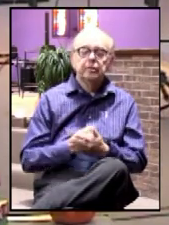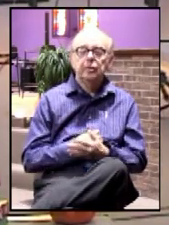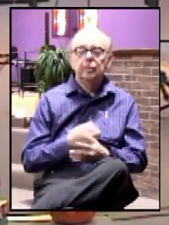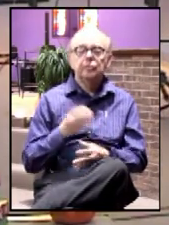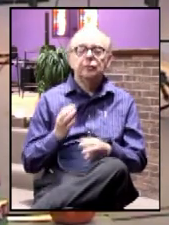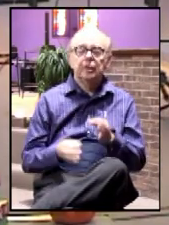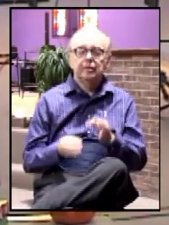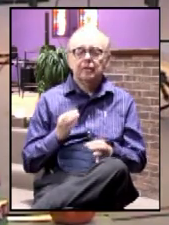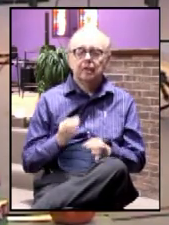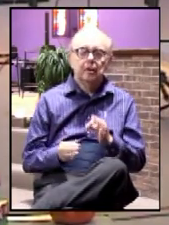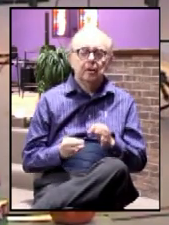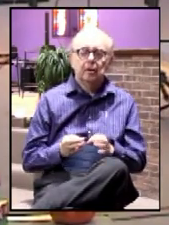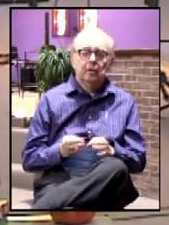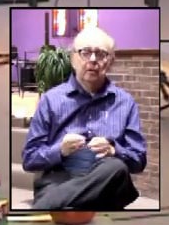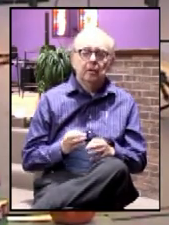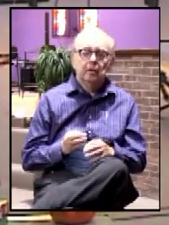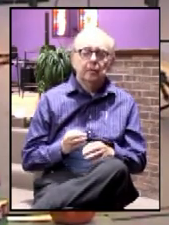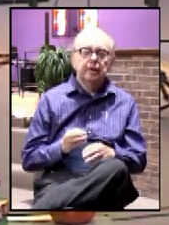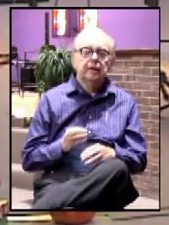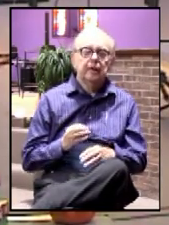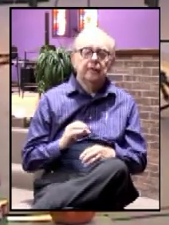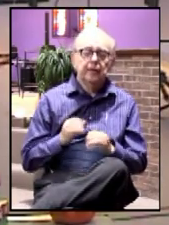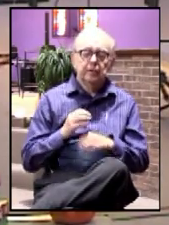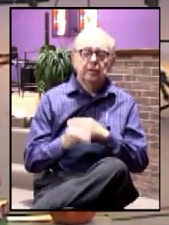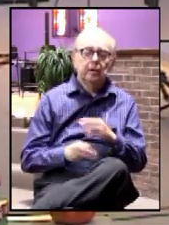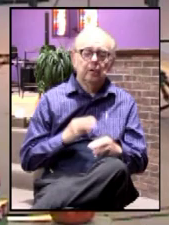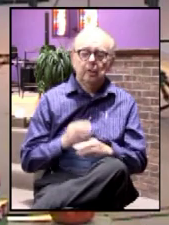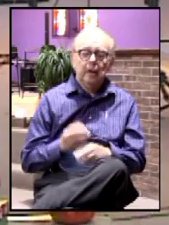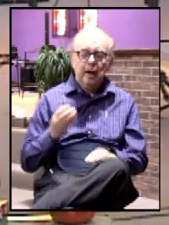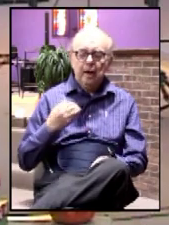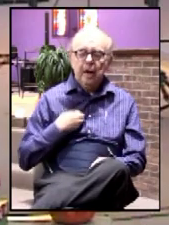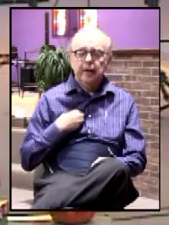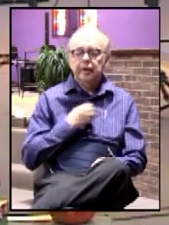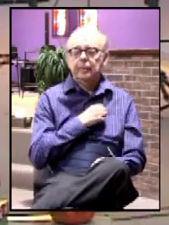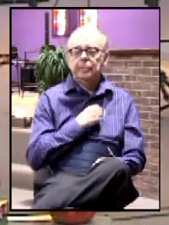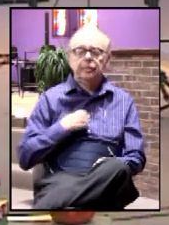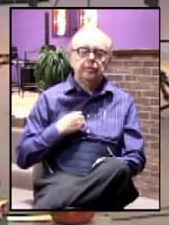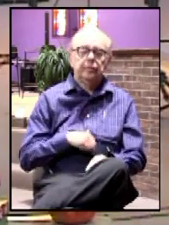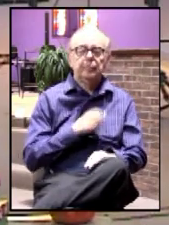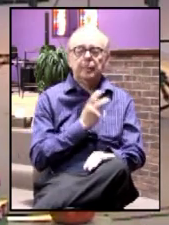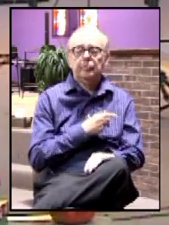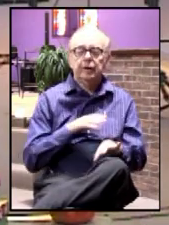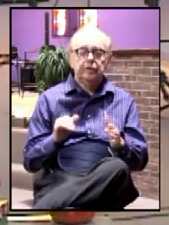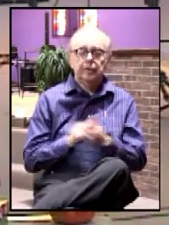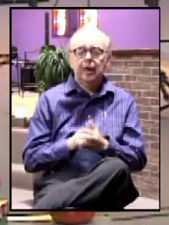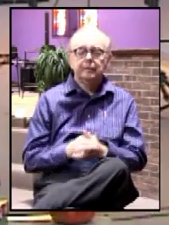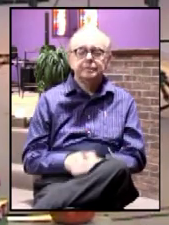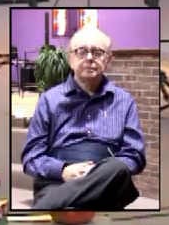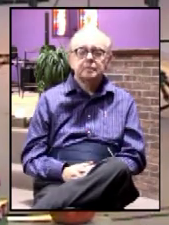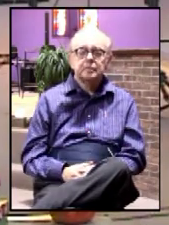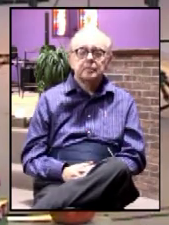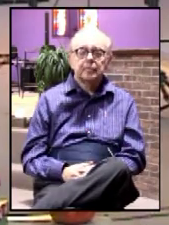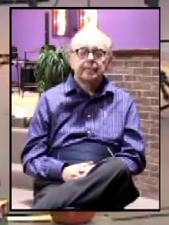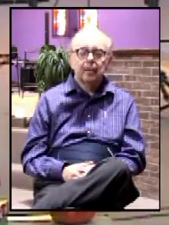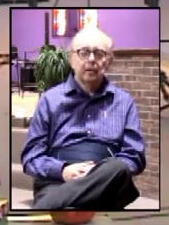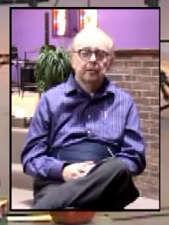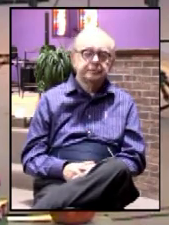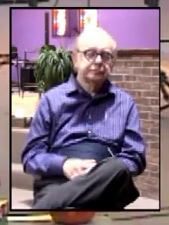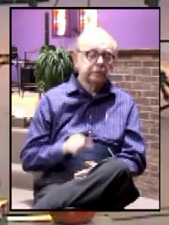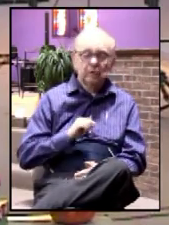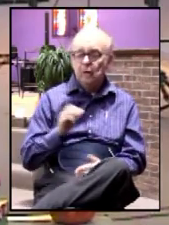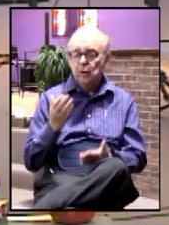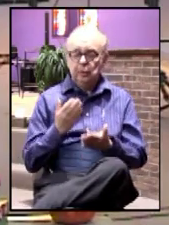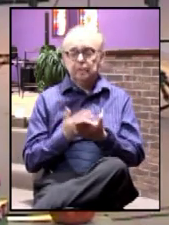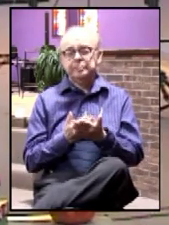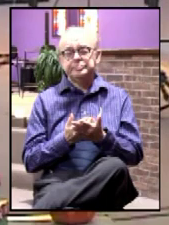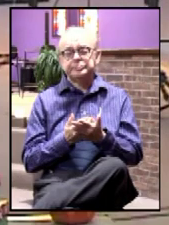justice. We could save the world. If we all had these superpowers that we could do, and they're